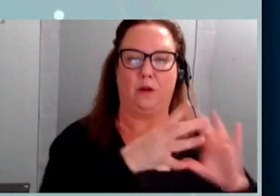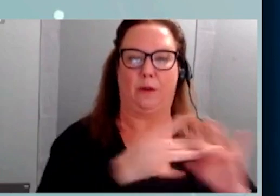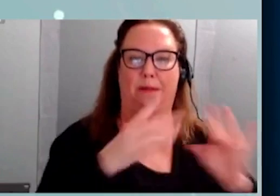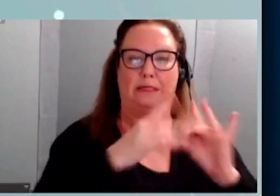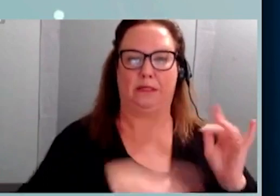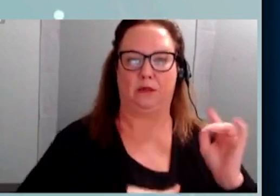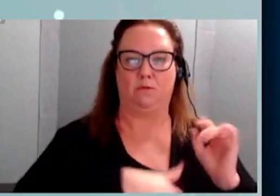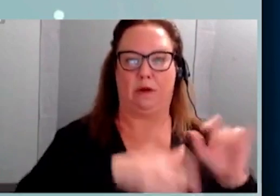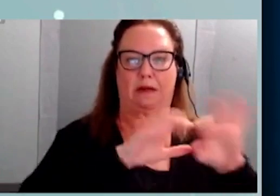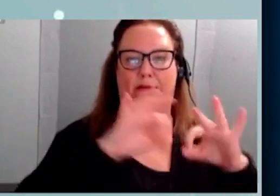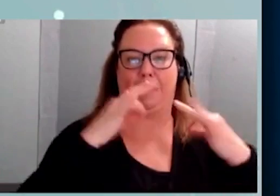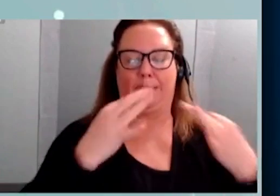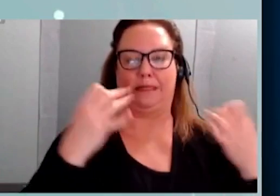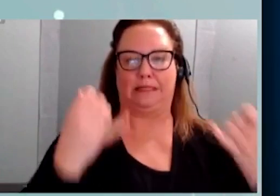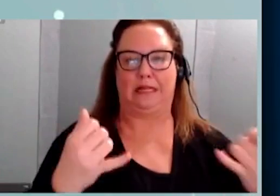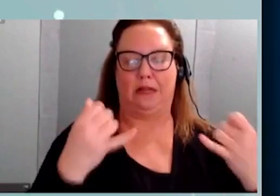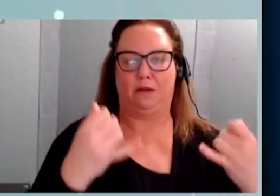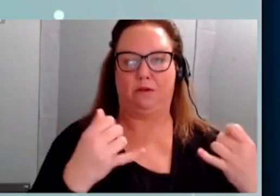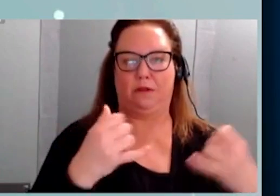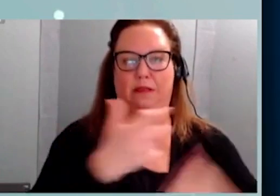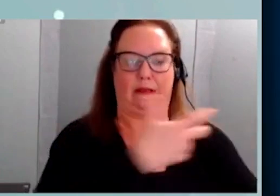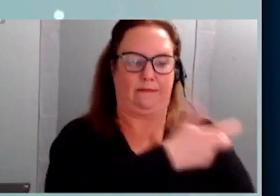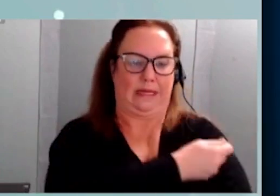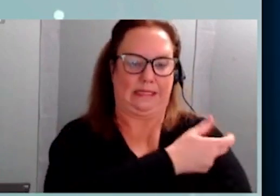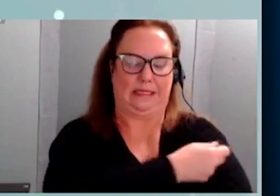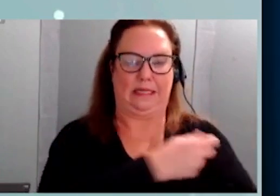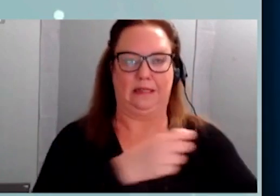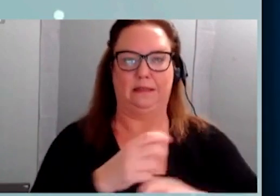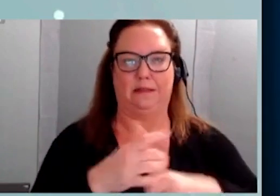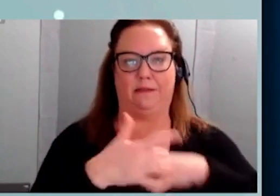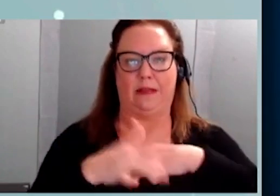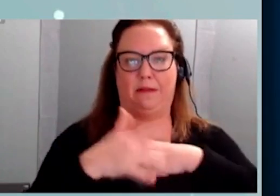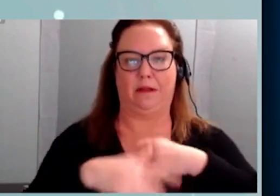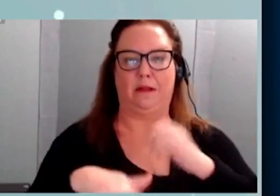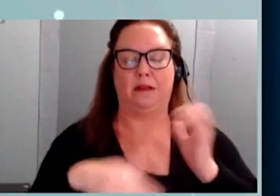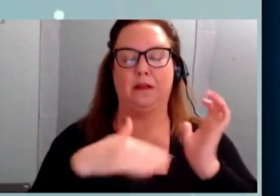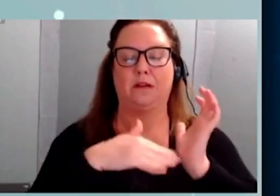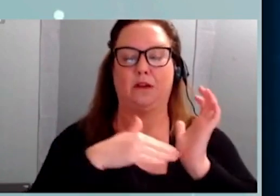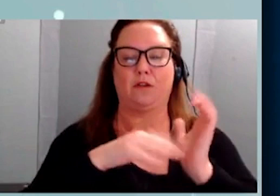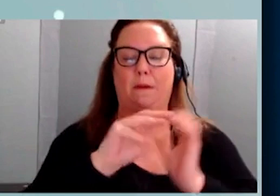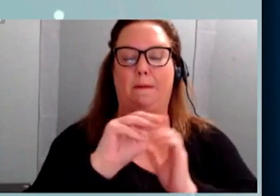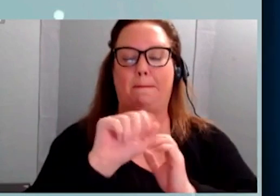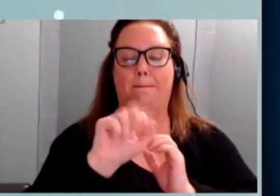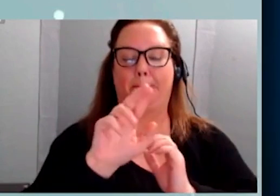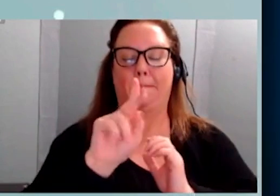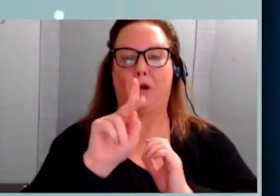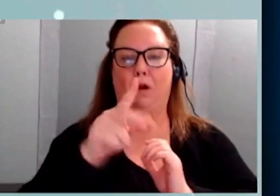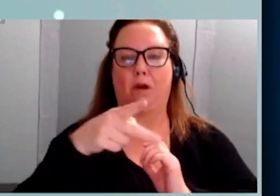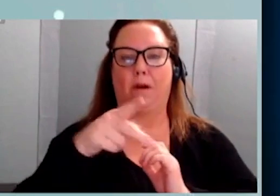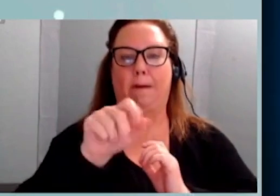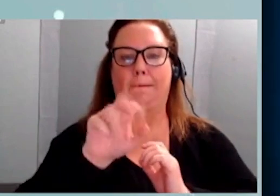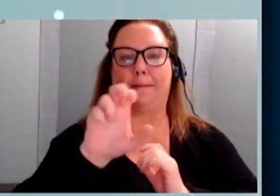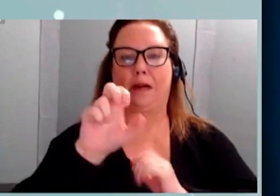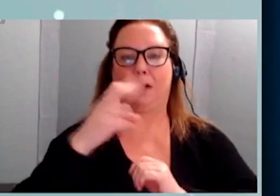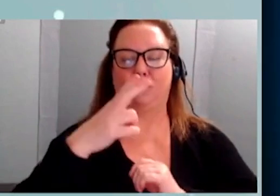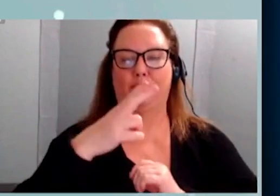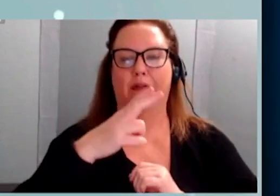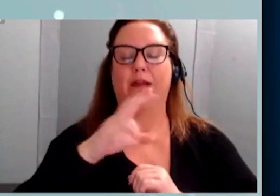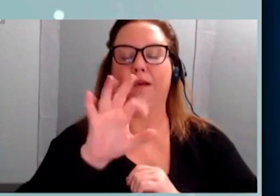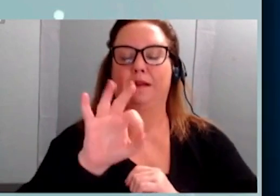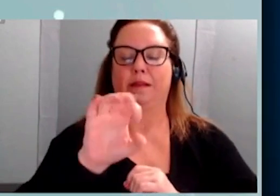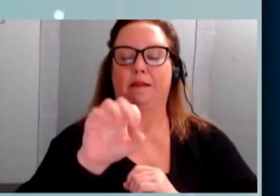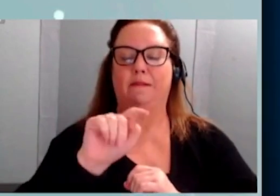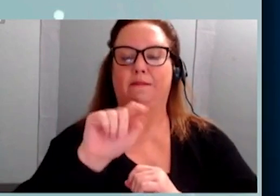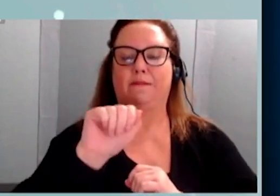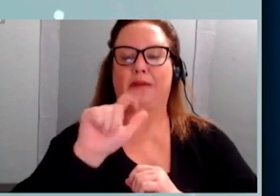families now that a vaccine is available. Plus, Dr. Marc Parrish, director of our maternal fetal medicine program, he's gonna get us